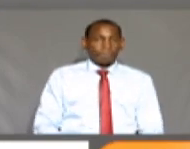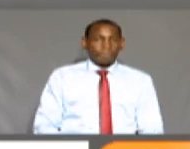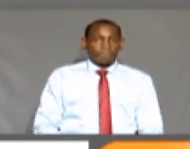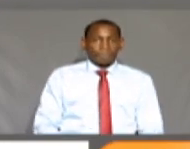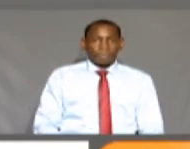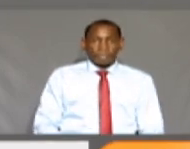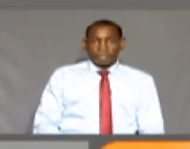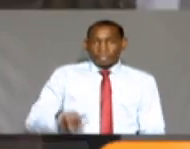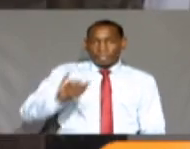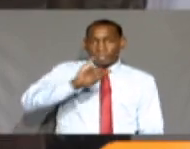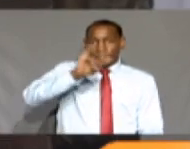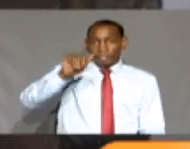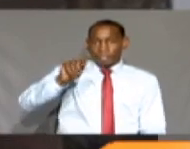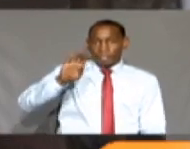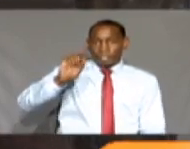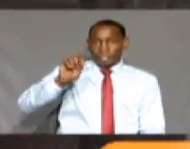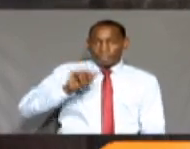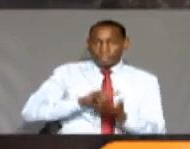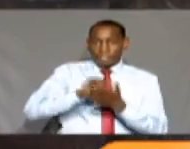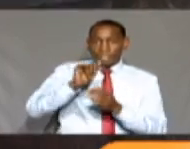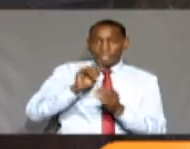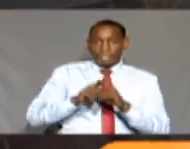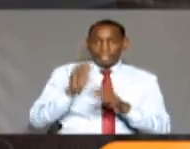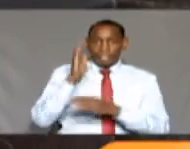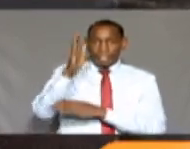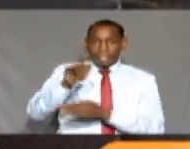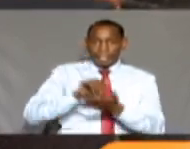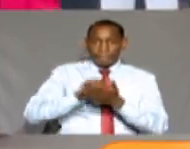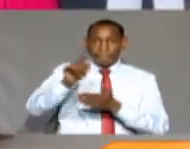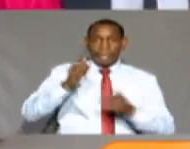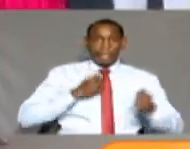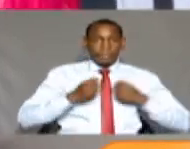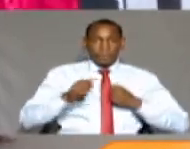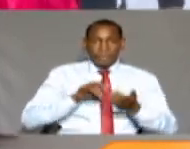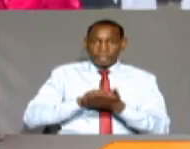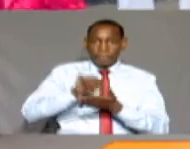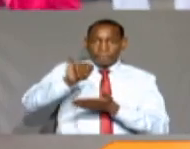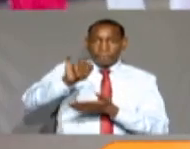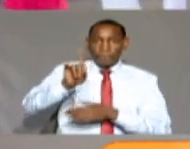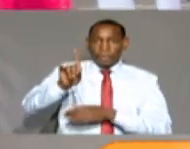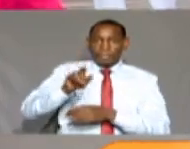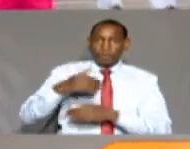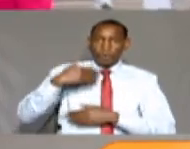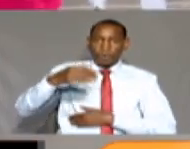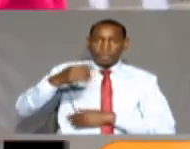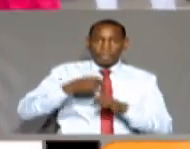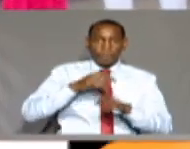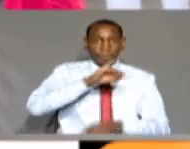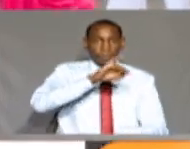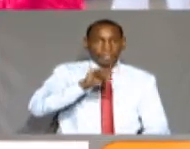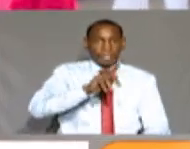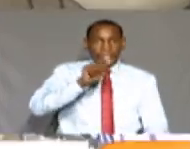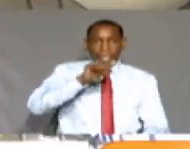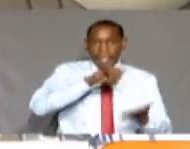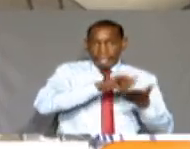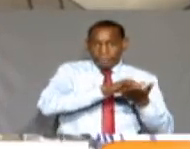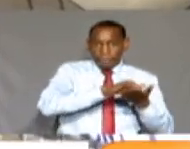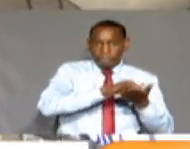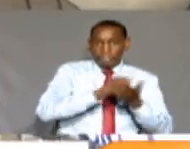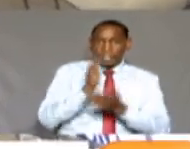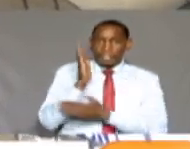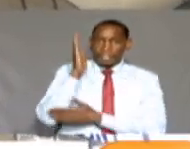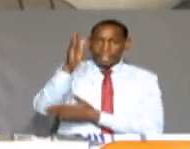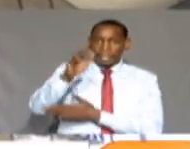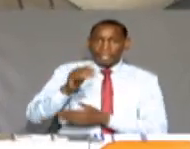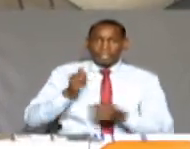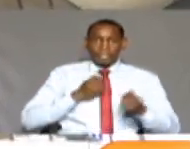Elsewhere, Jumbojet has begun direct flights to Kigali. The airline will be flying once daily from Jomo Kenyatta International Airport to